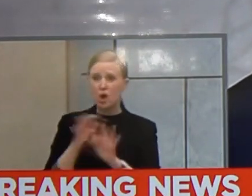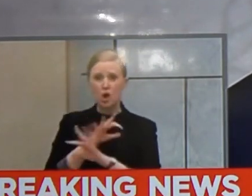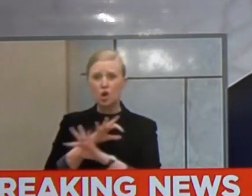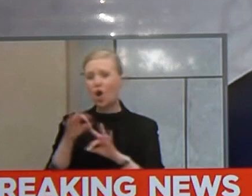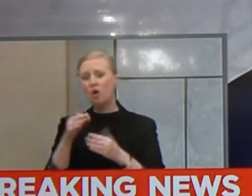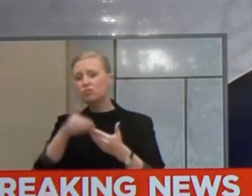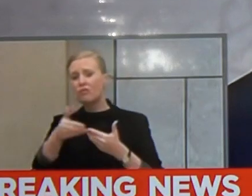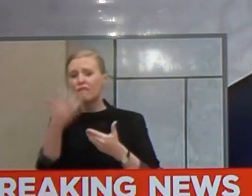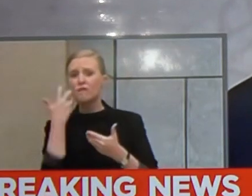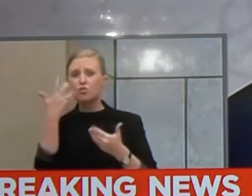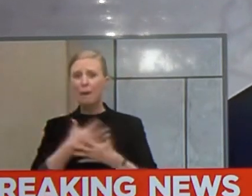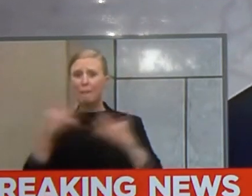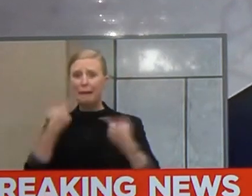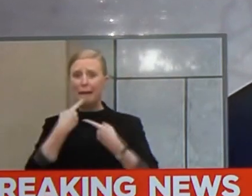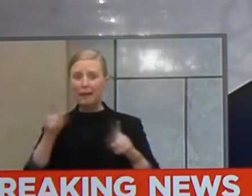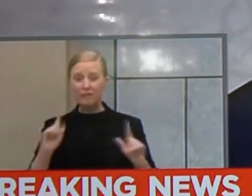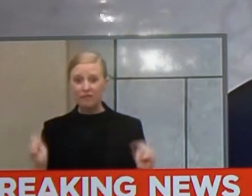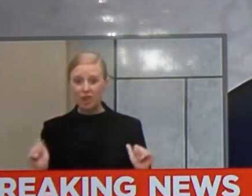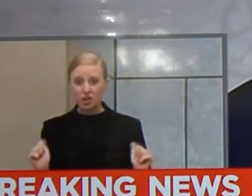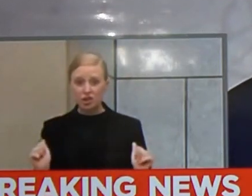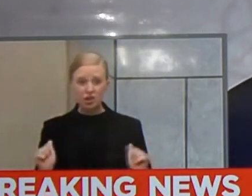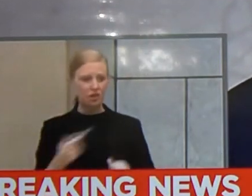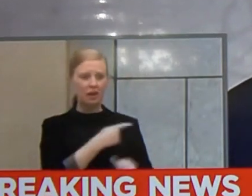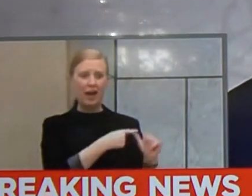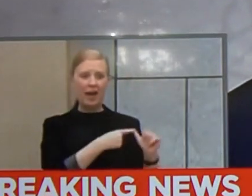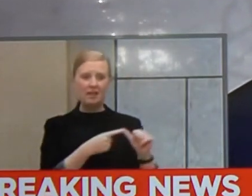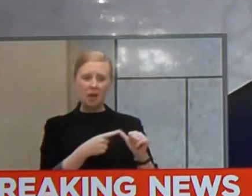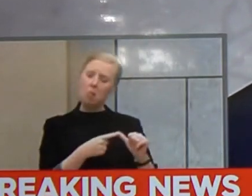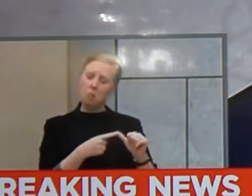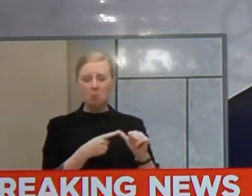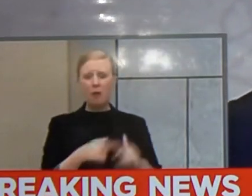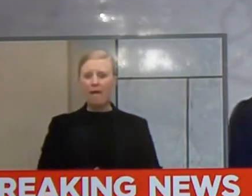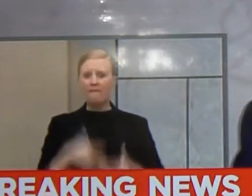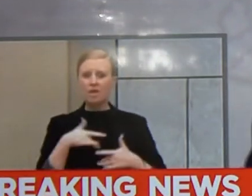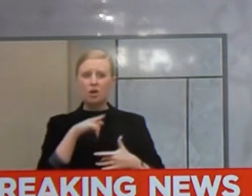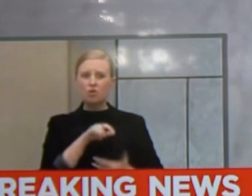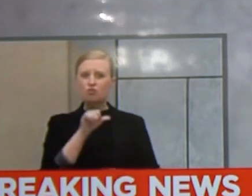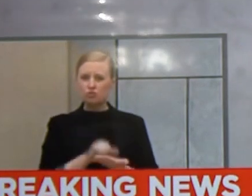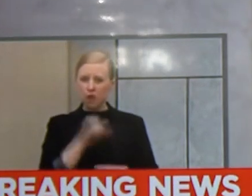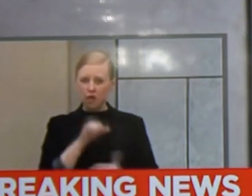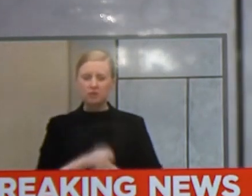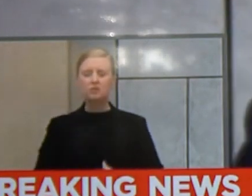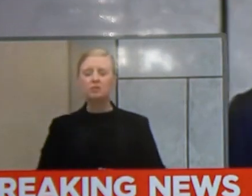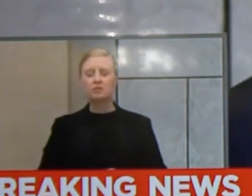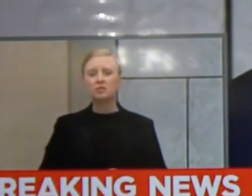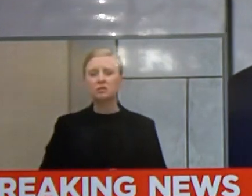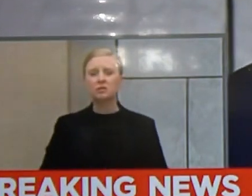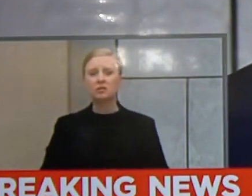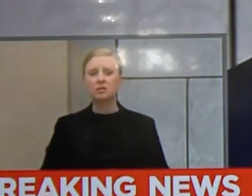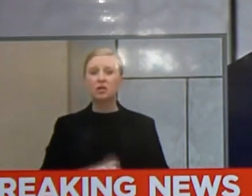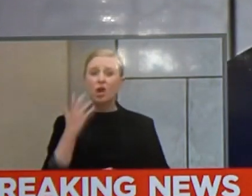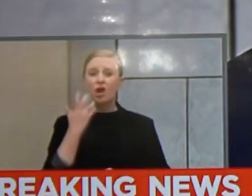significant? I think as a general rule, Mal, that's a pretty reasonable summary. That doesn't exclude us from considering